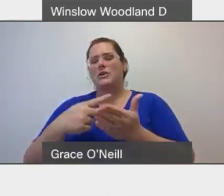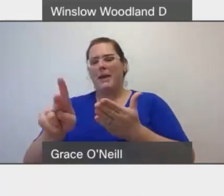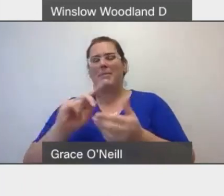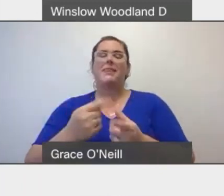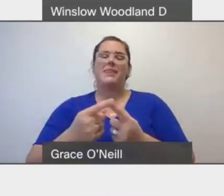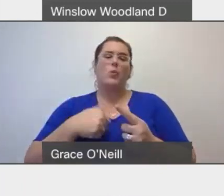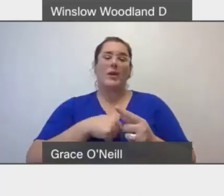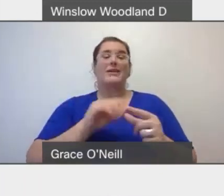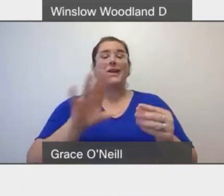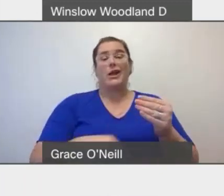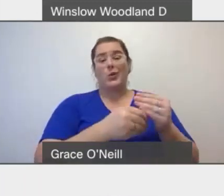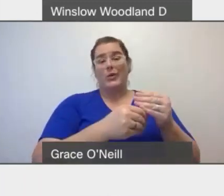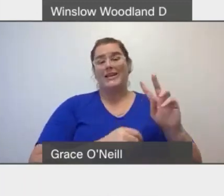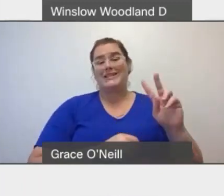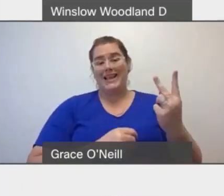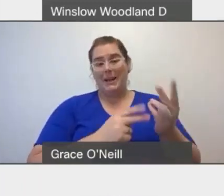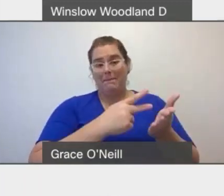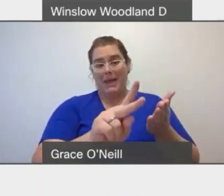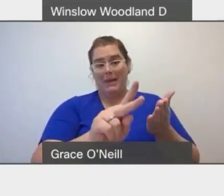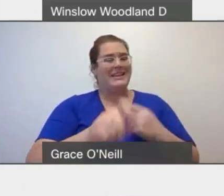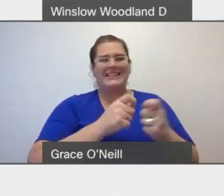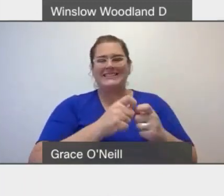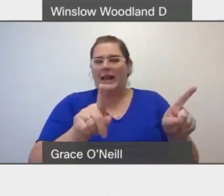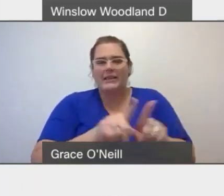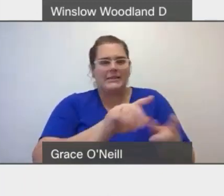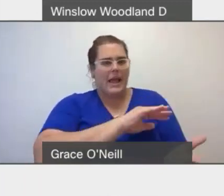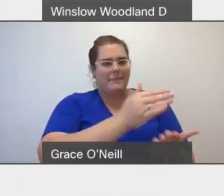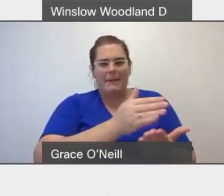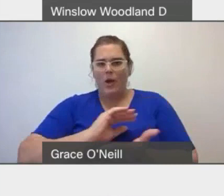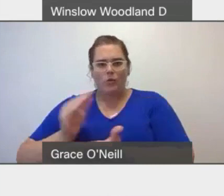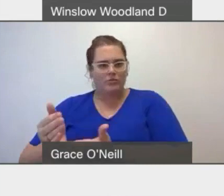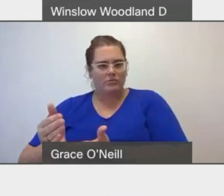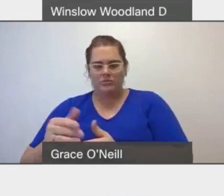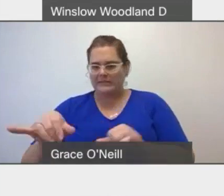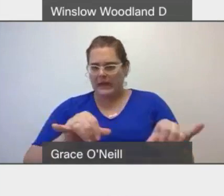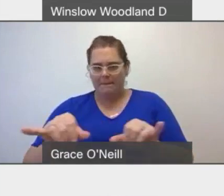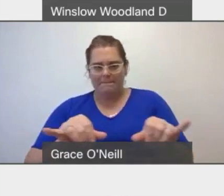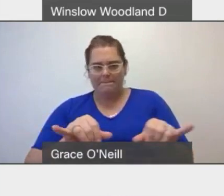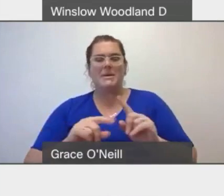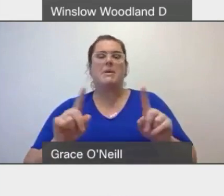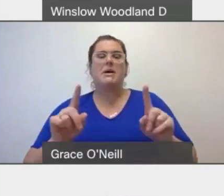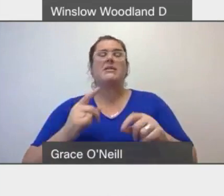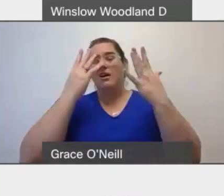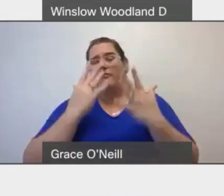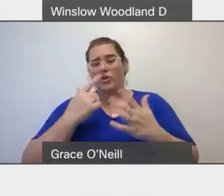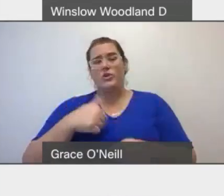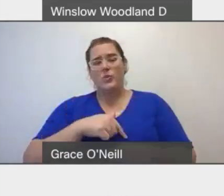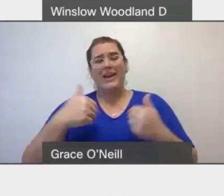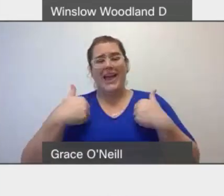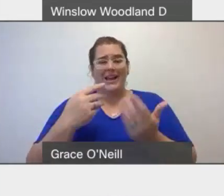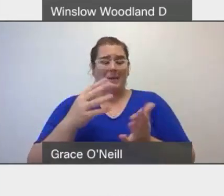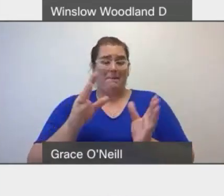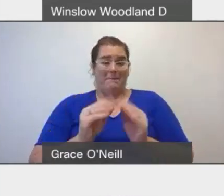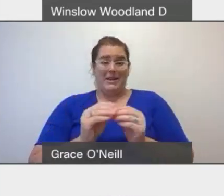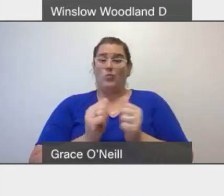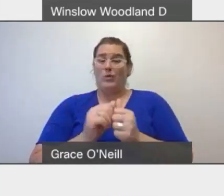payment that's exactly the same amount. And so unfortunately, we had a meeting with DHCF that got bumped